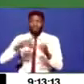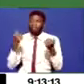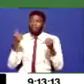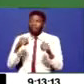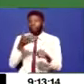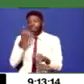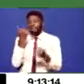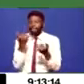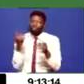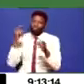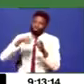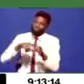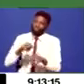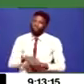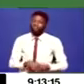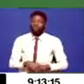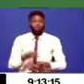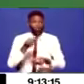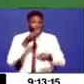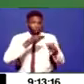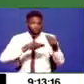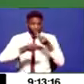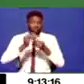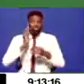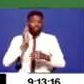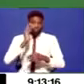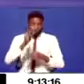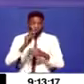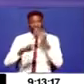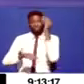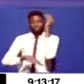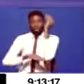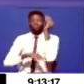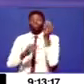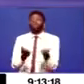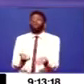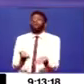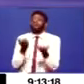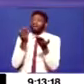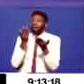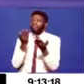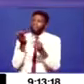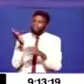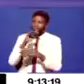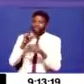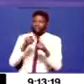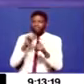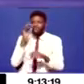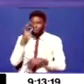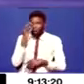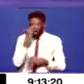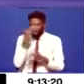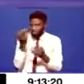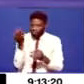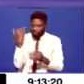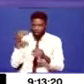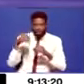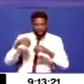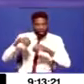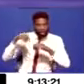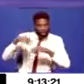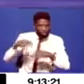na bottom up. Irudi mahali Kibaki aliachia tukienda juu. Declare that when,